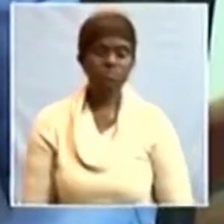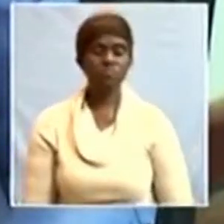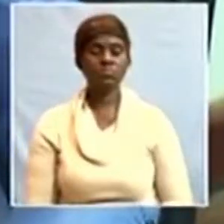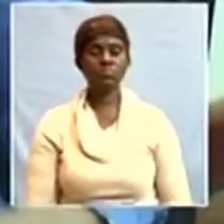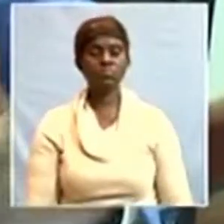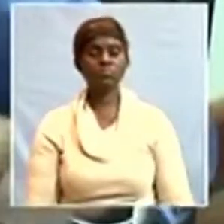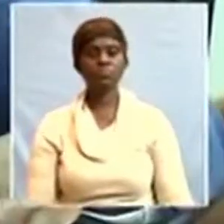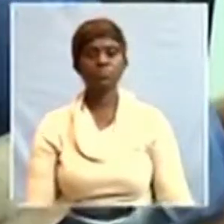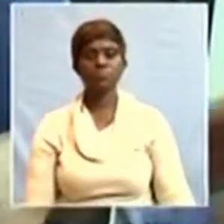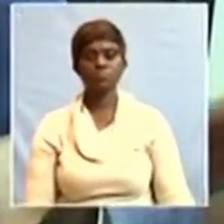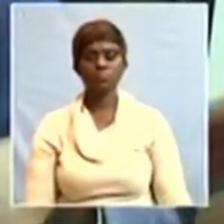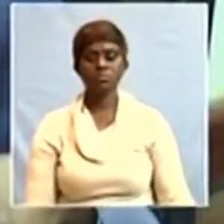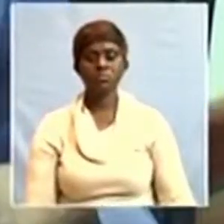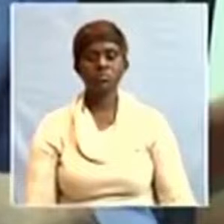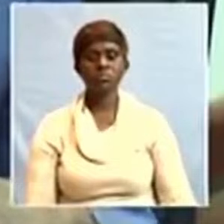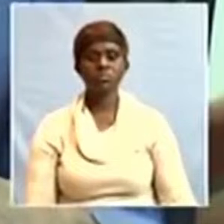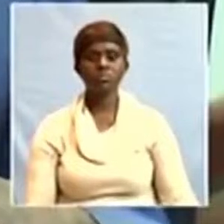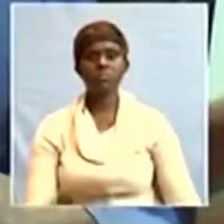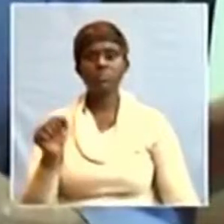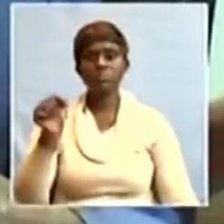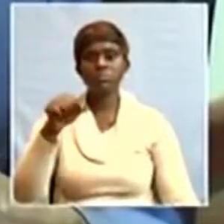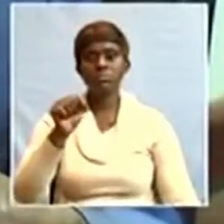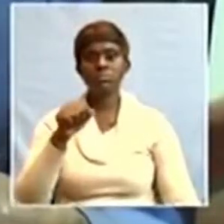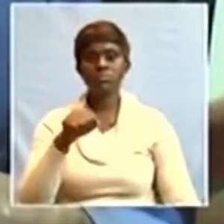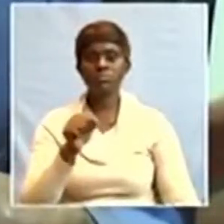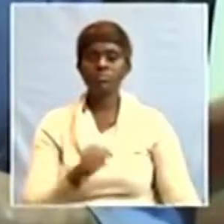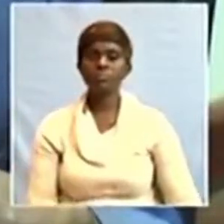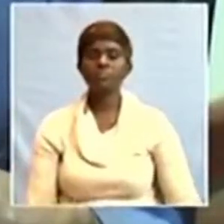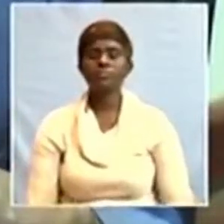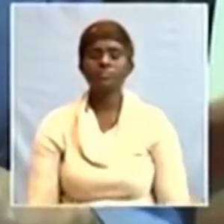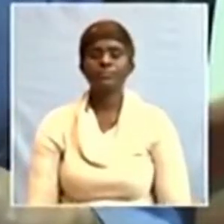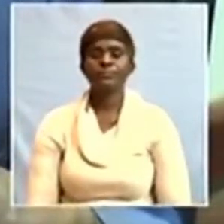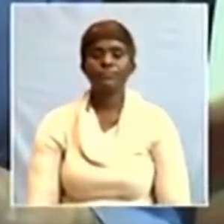For the disability cards when we are upgrading Yes. the system.